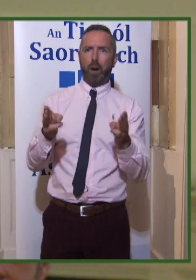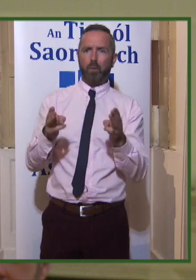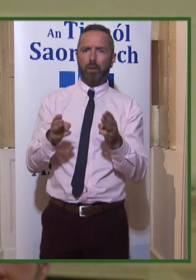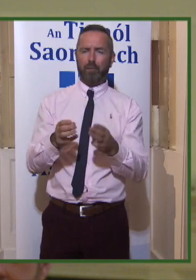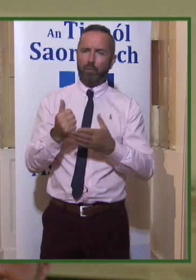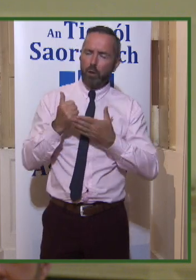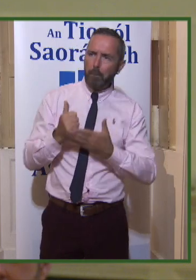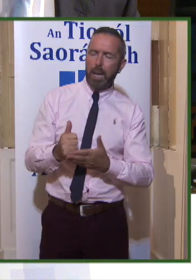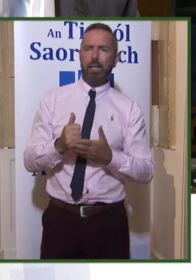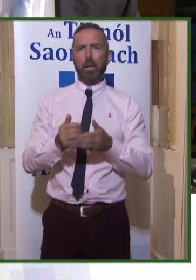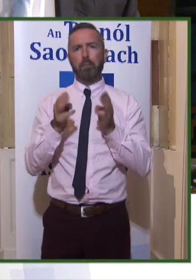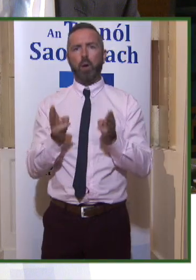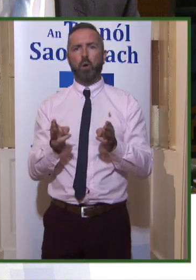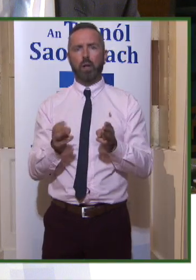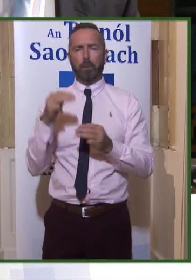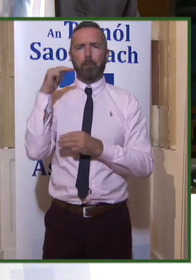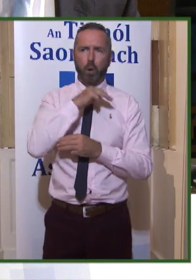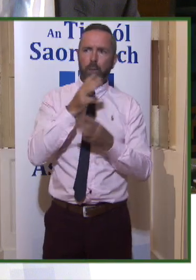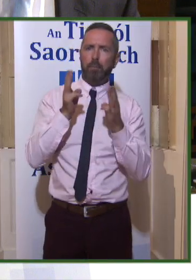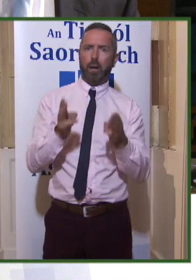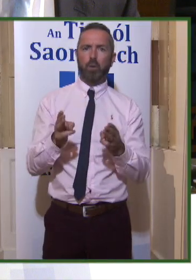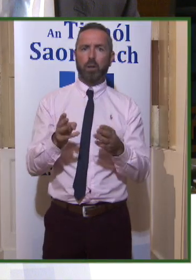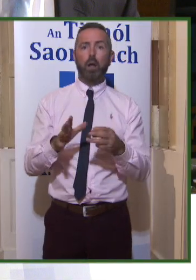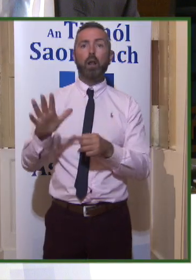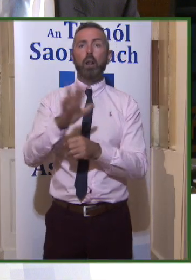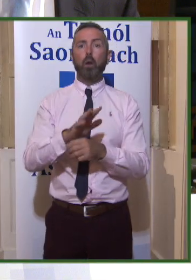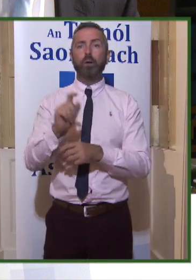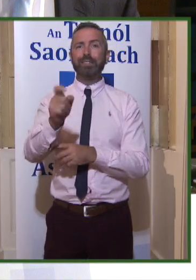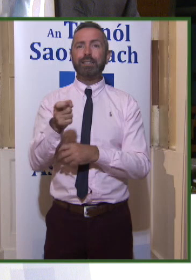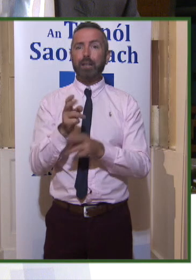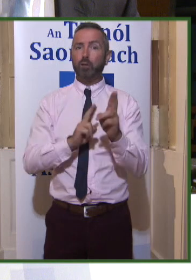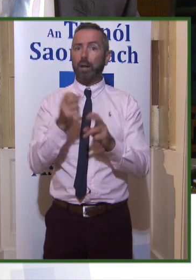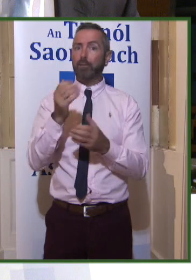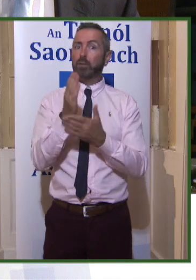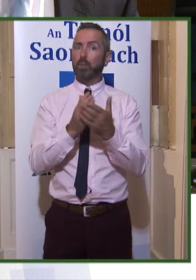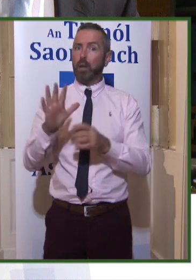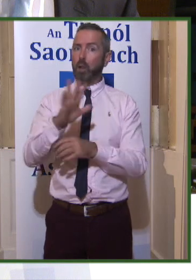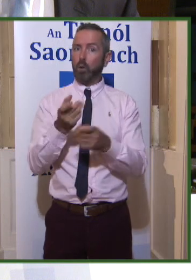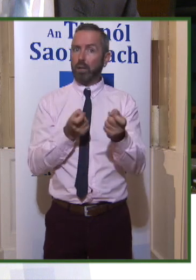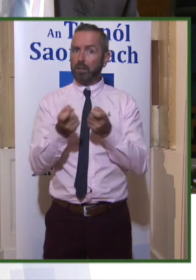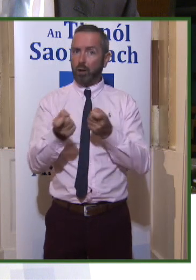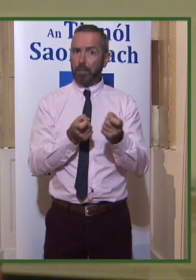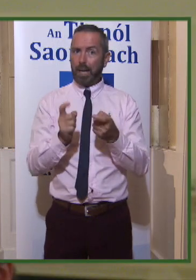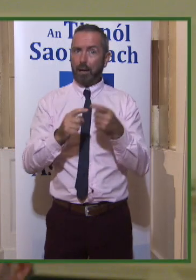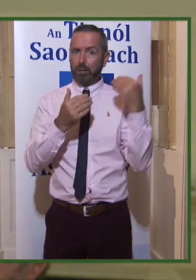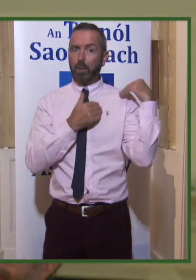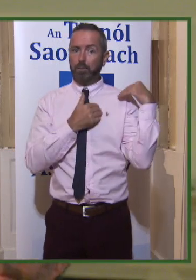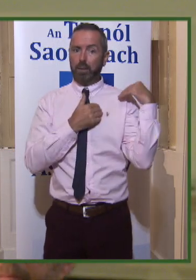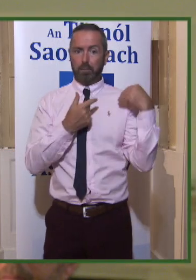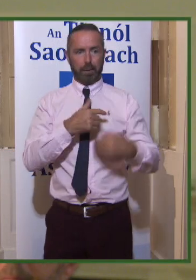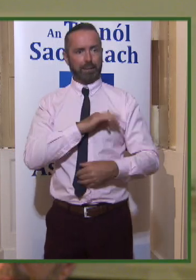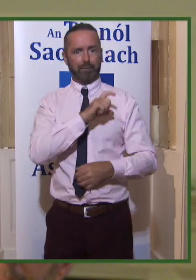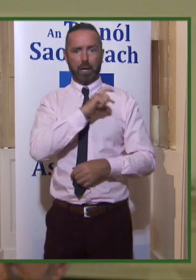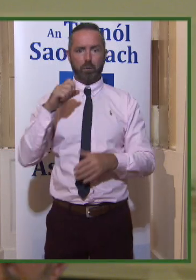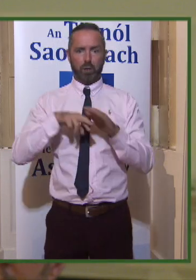local taxation. So local taxation should have an element of local autonomy and local responsibility. As a councillor, if I bring